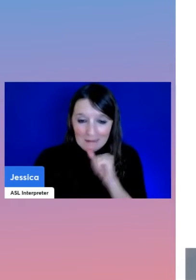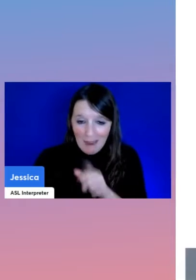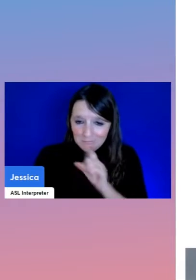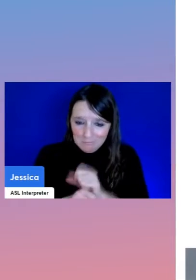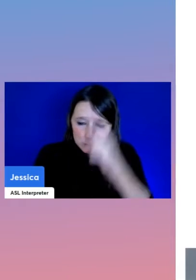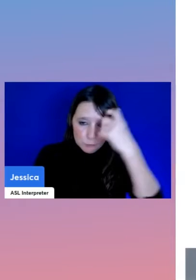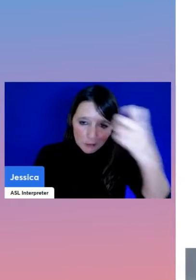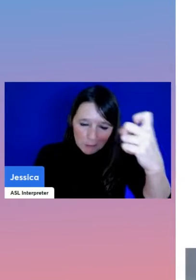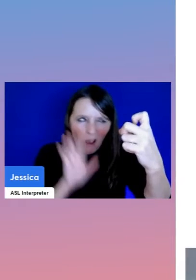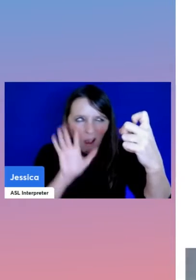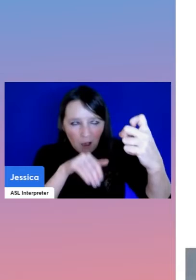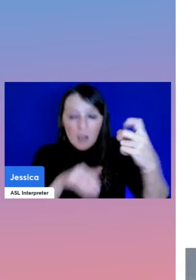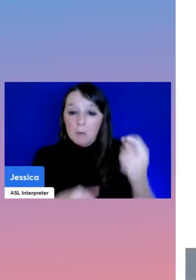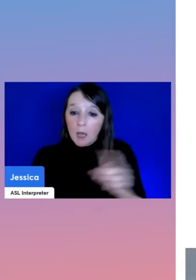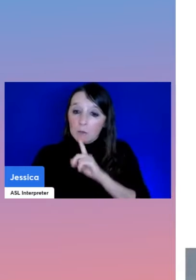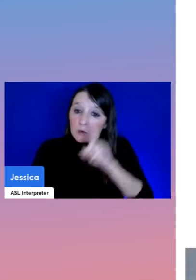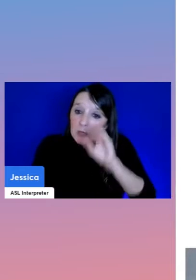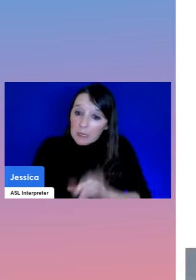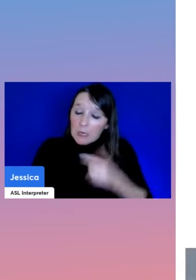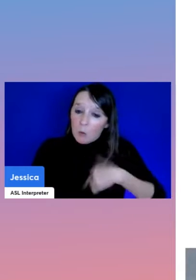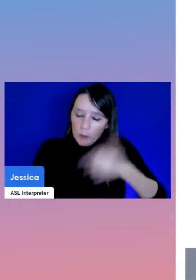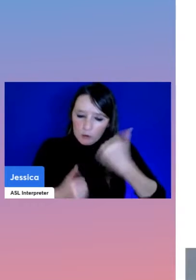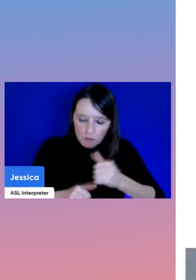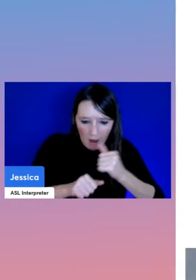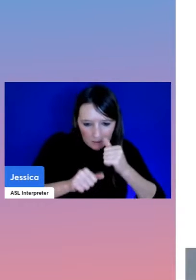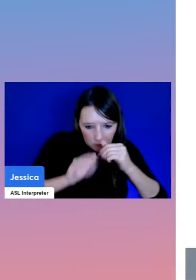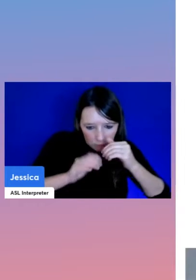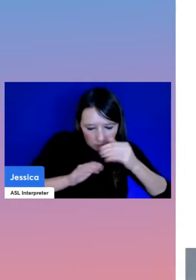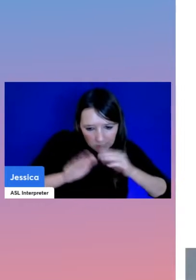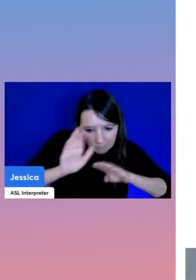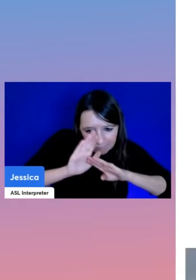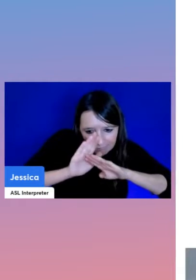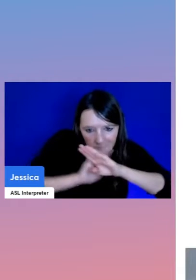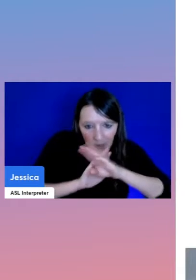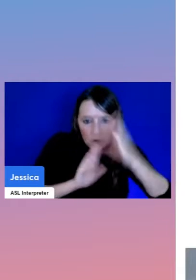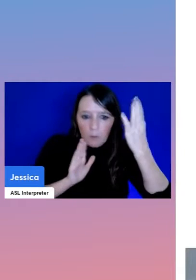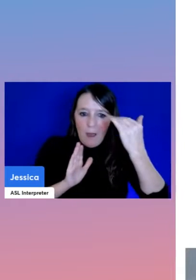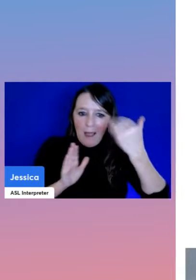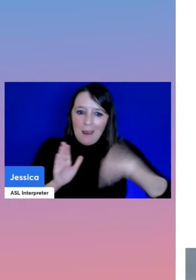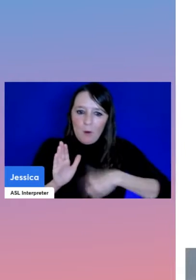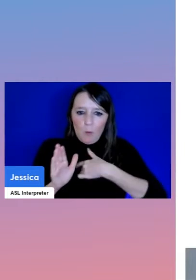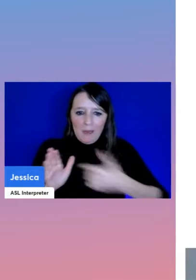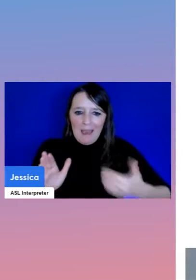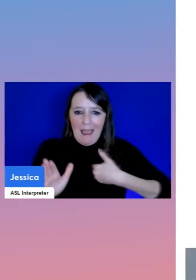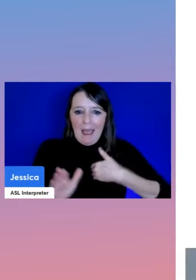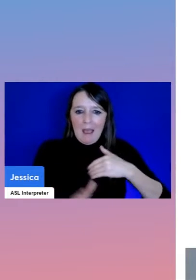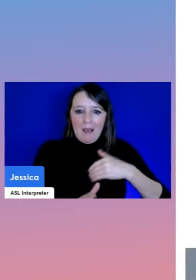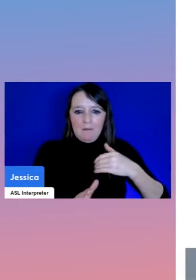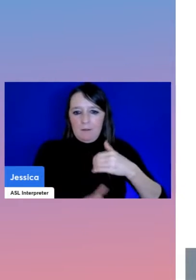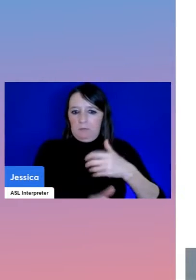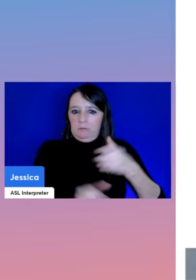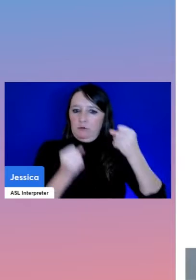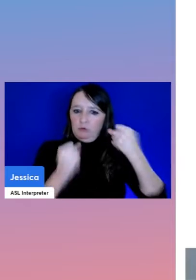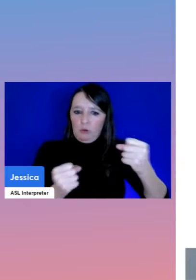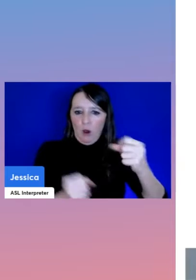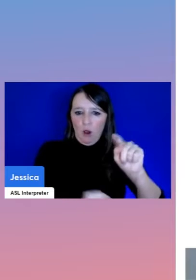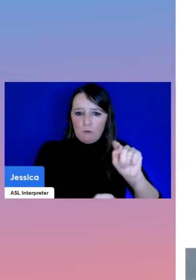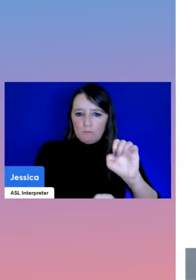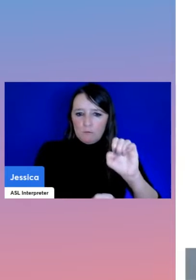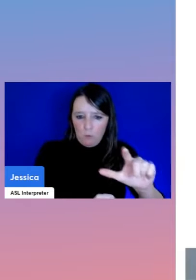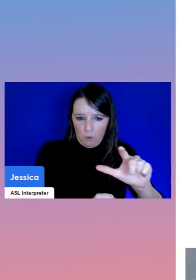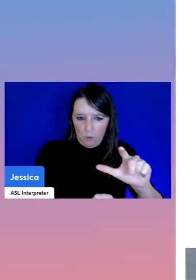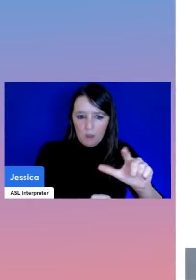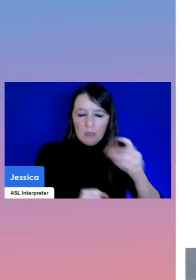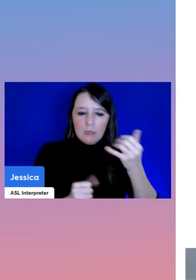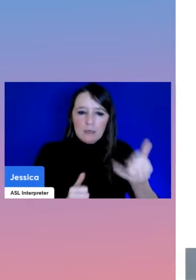are creating by harnessing the power of Ansible, a robust automation tool. Our journey begins with setting